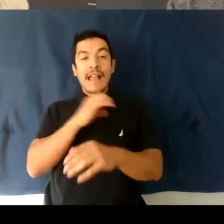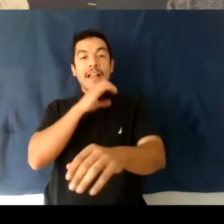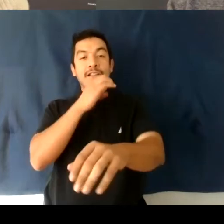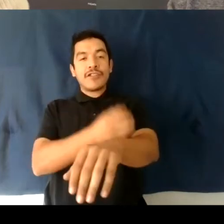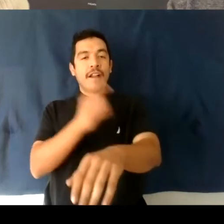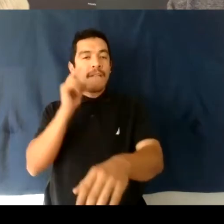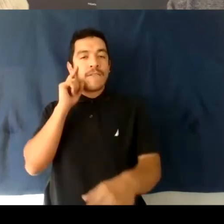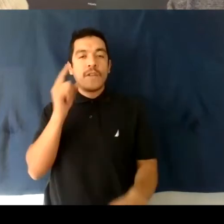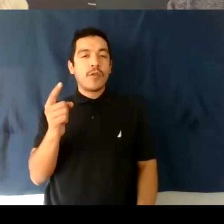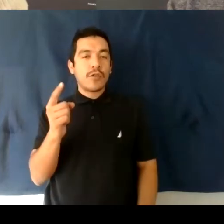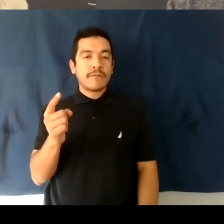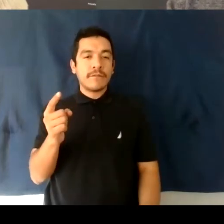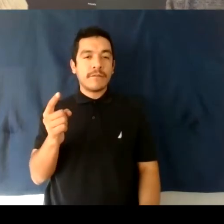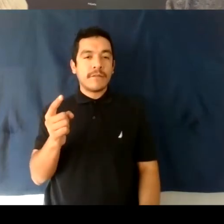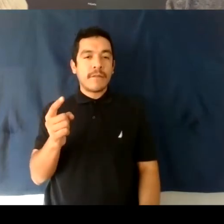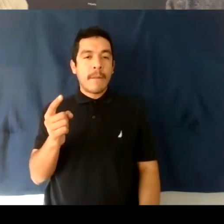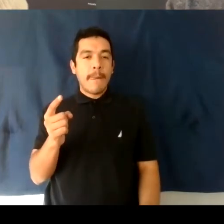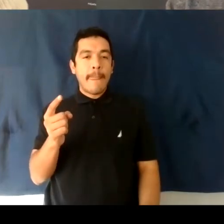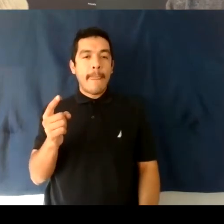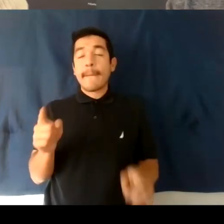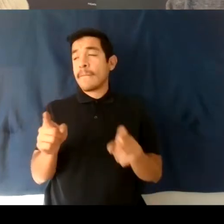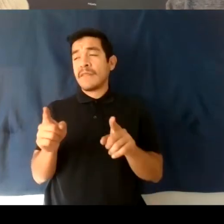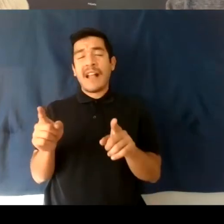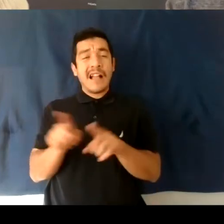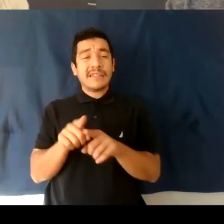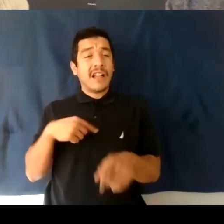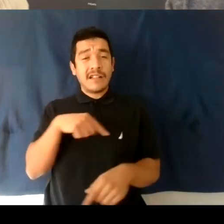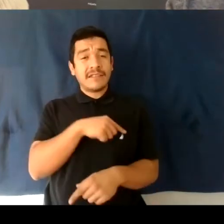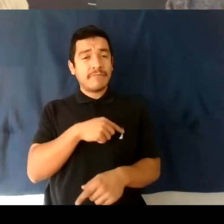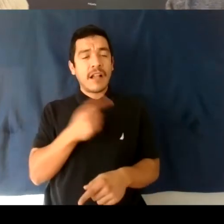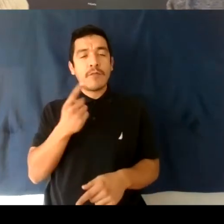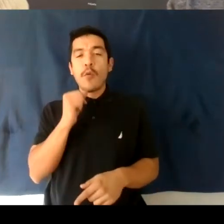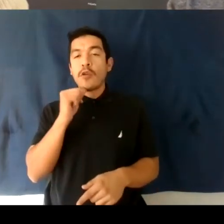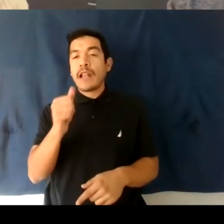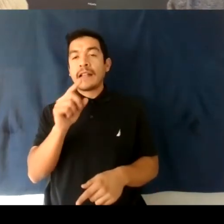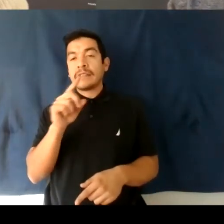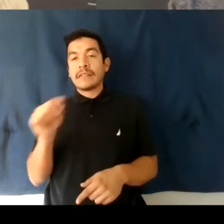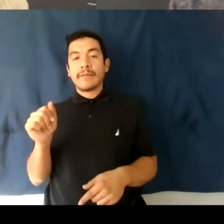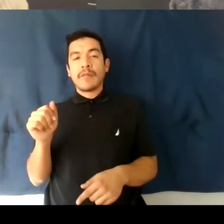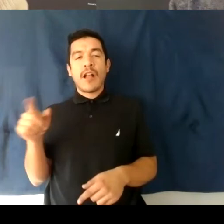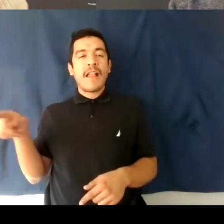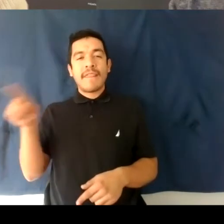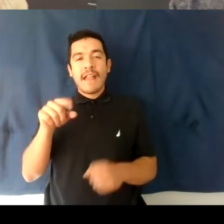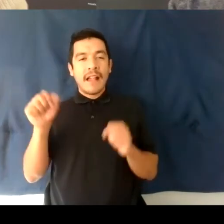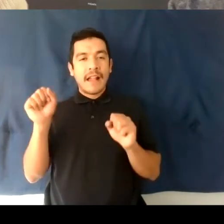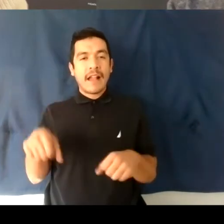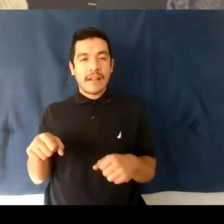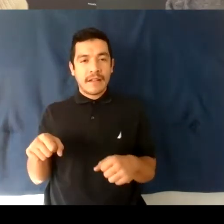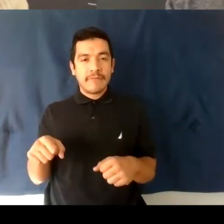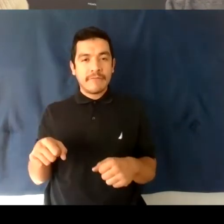for, as someone else. So someone who's non-disabled, they can